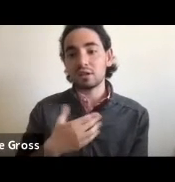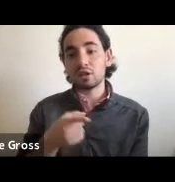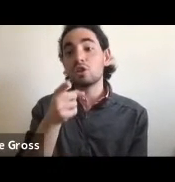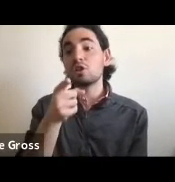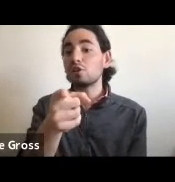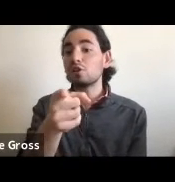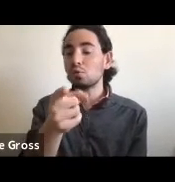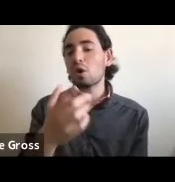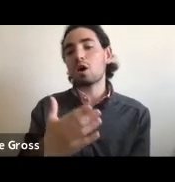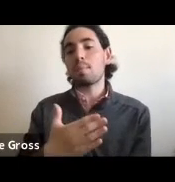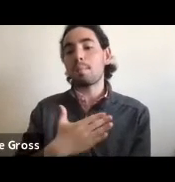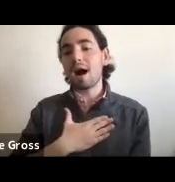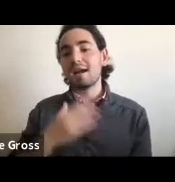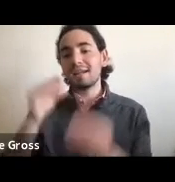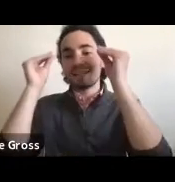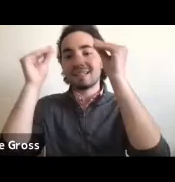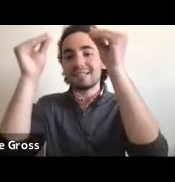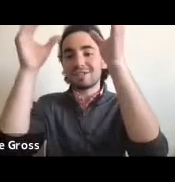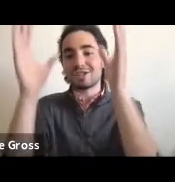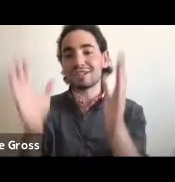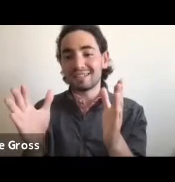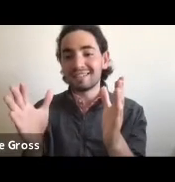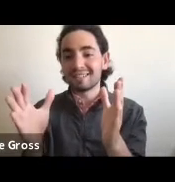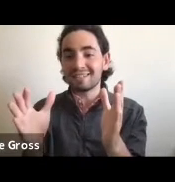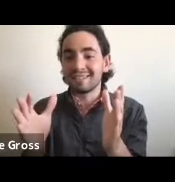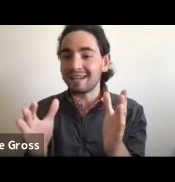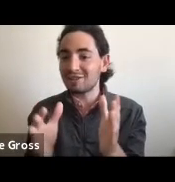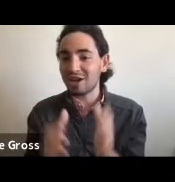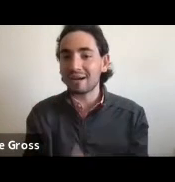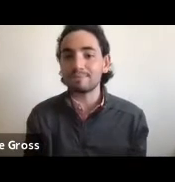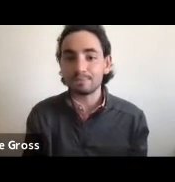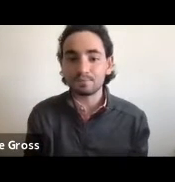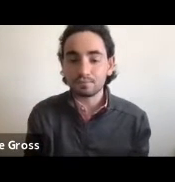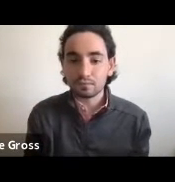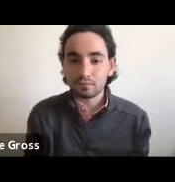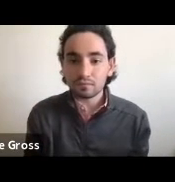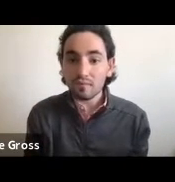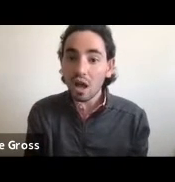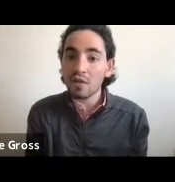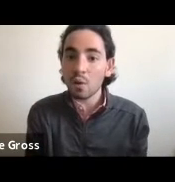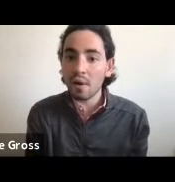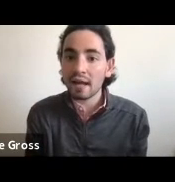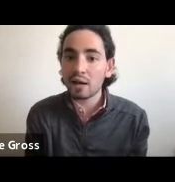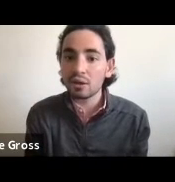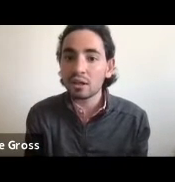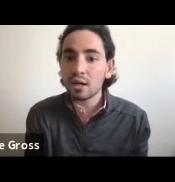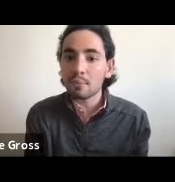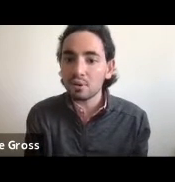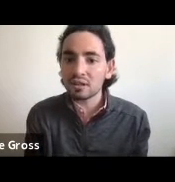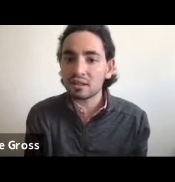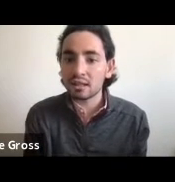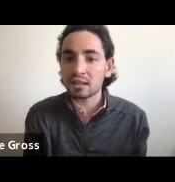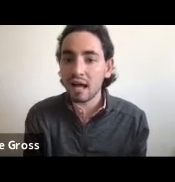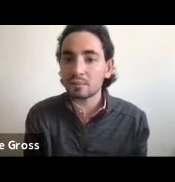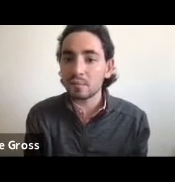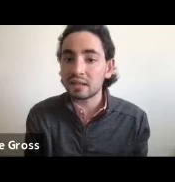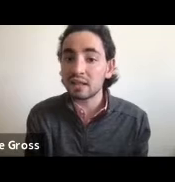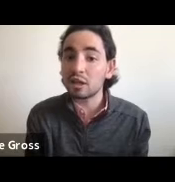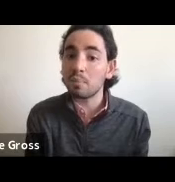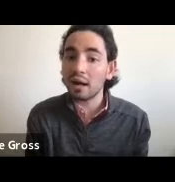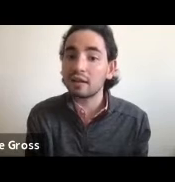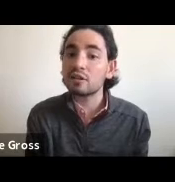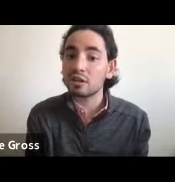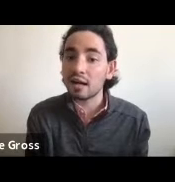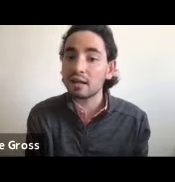I'm happy you are my teacher. Nice job. On the way out, Moses